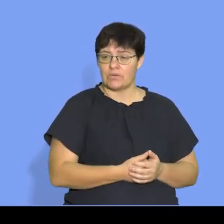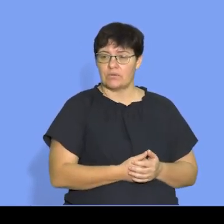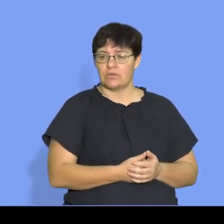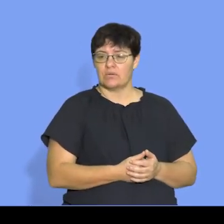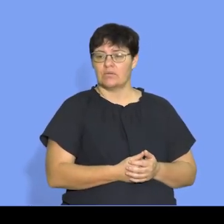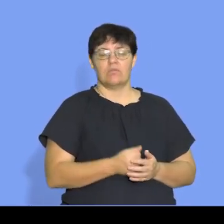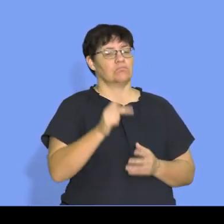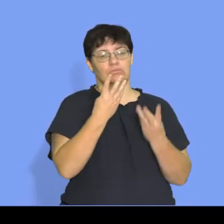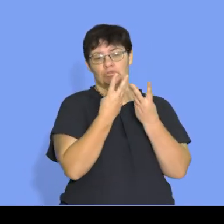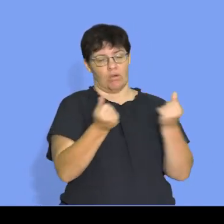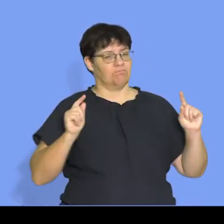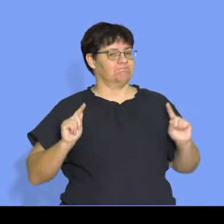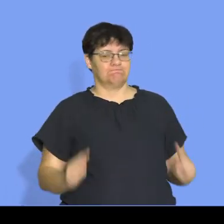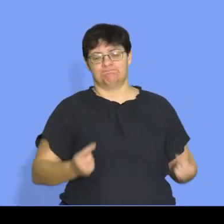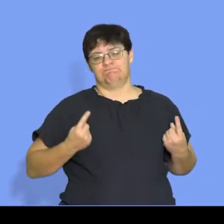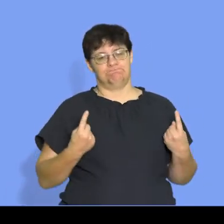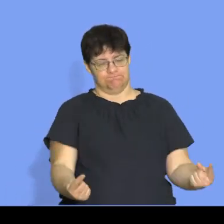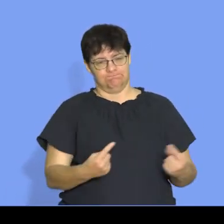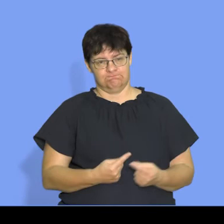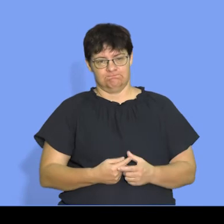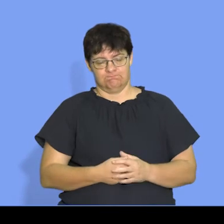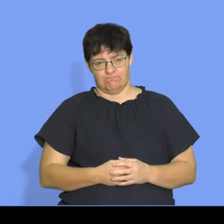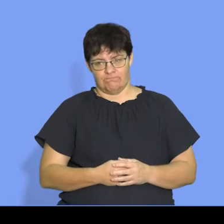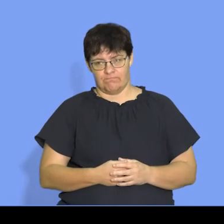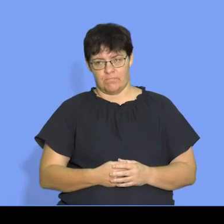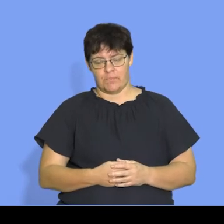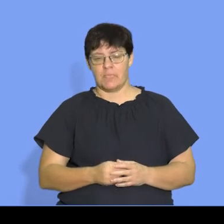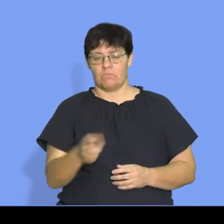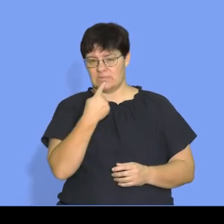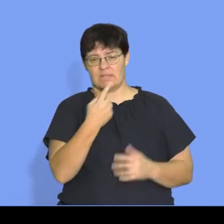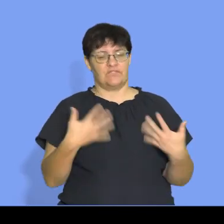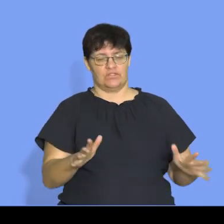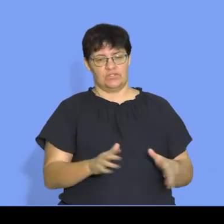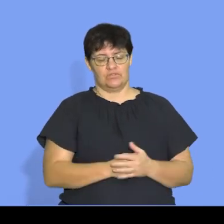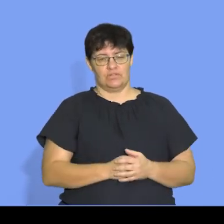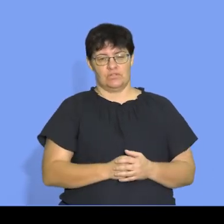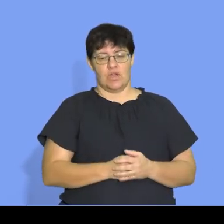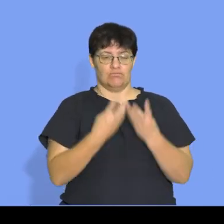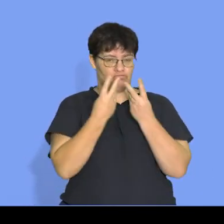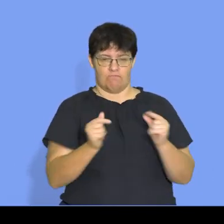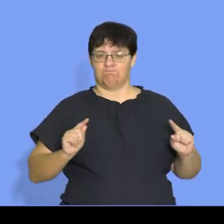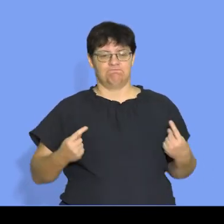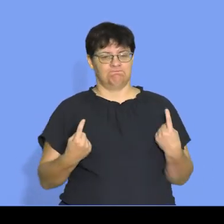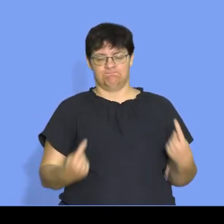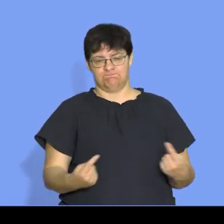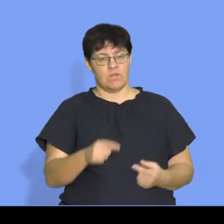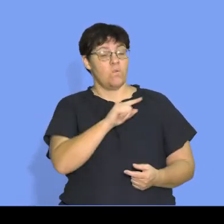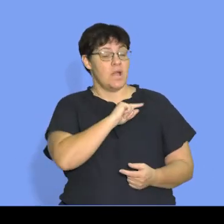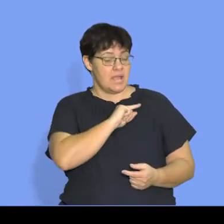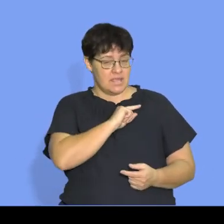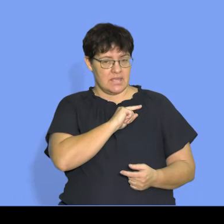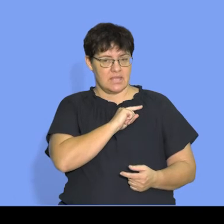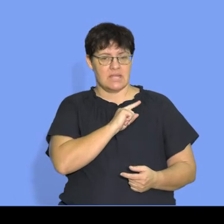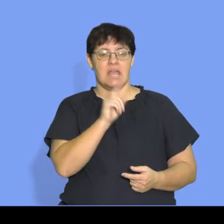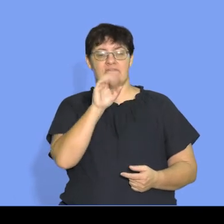no solution. That's all that you are just going to say here. You'll say no solution. Why? Because this is not